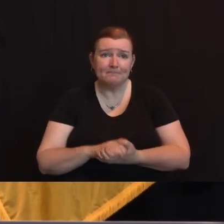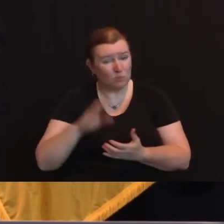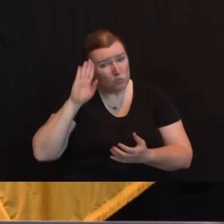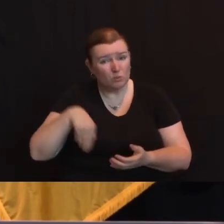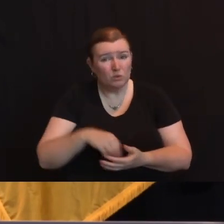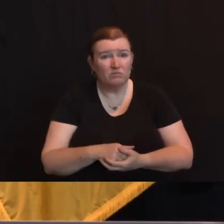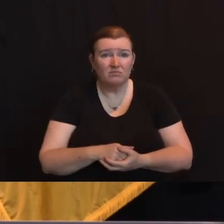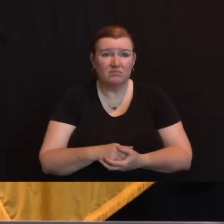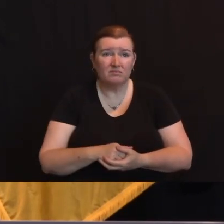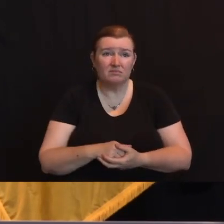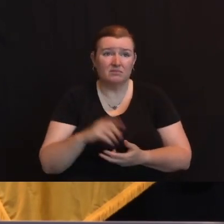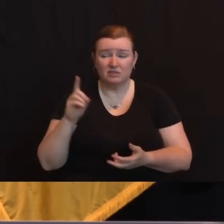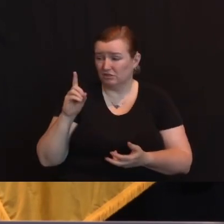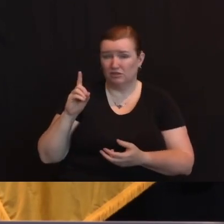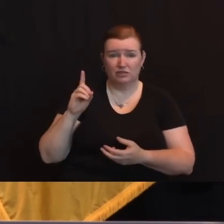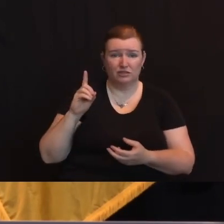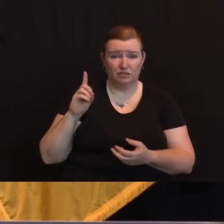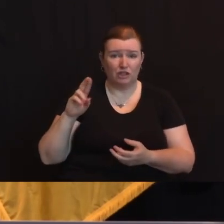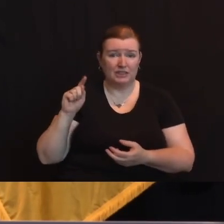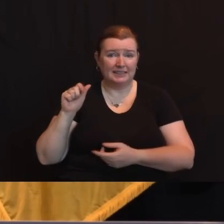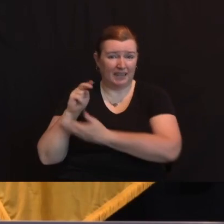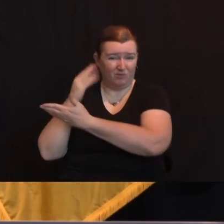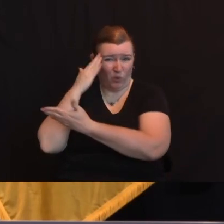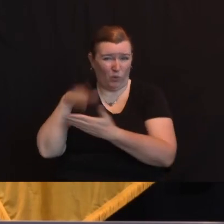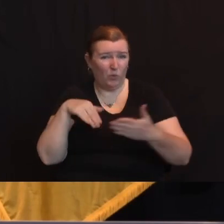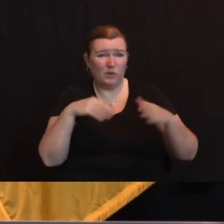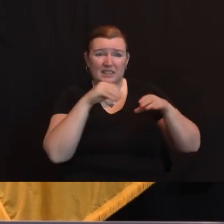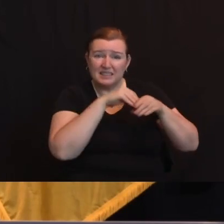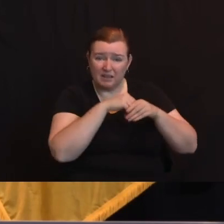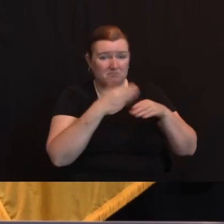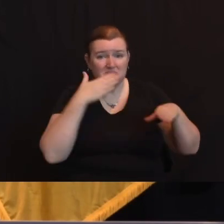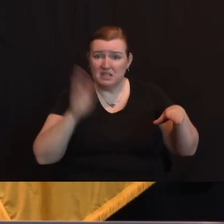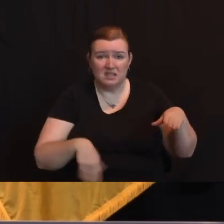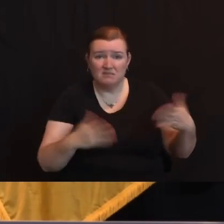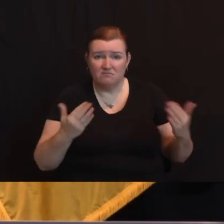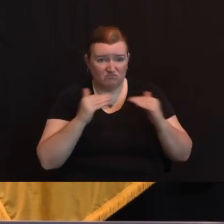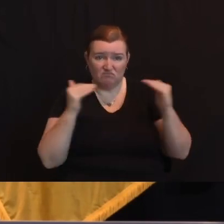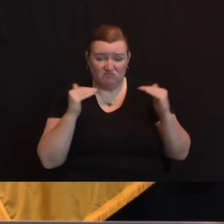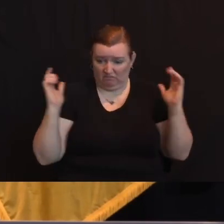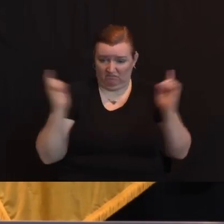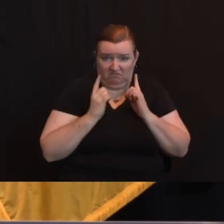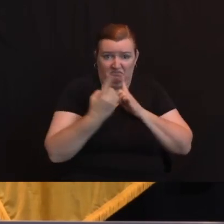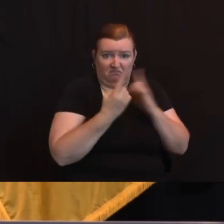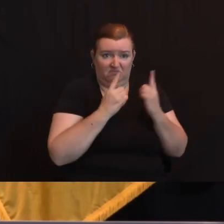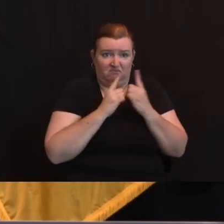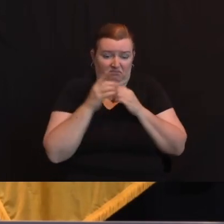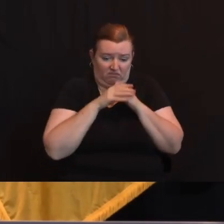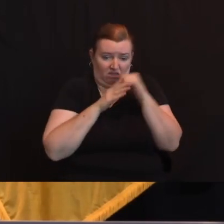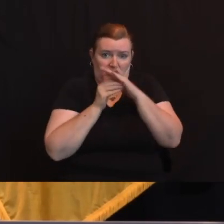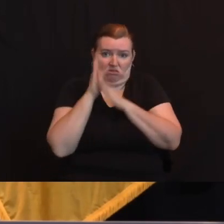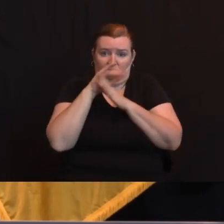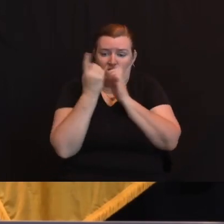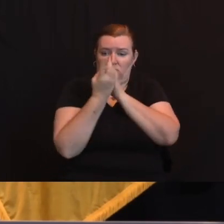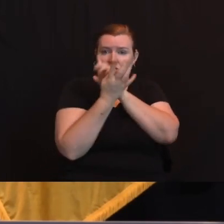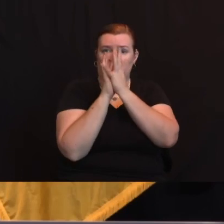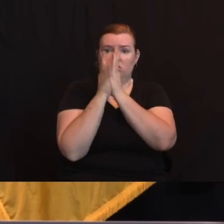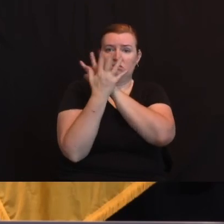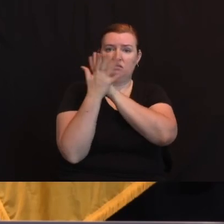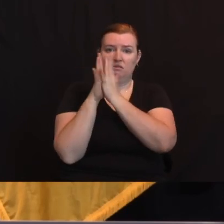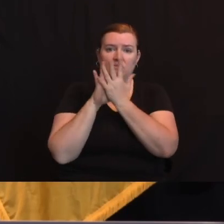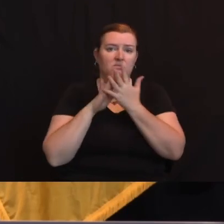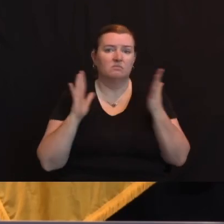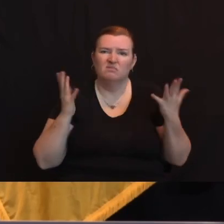That's another thing that we know. We don't have to speculate. If you're gathering closely indoors on top of each other without face coverings, and that doesn't end